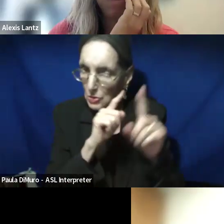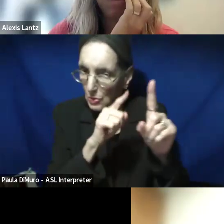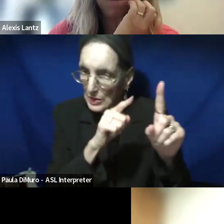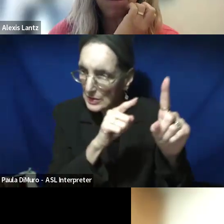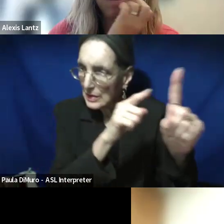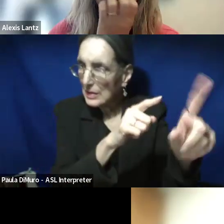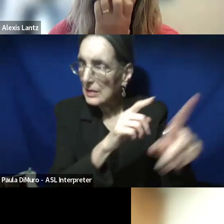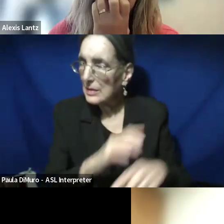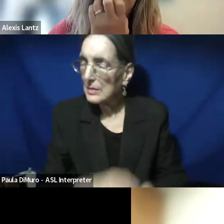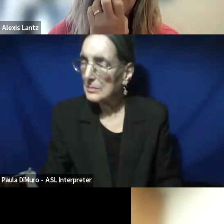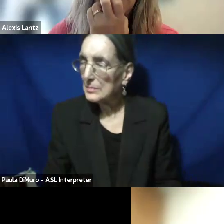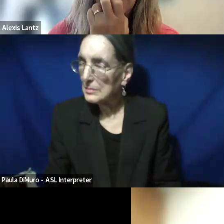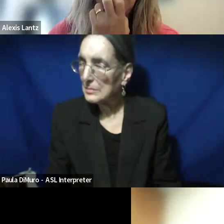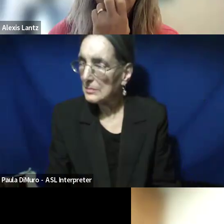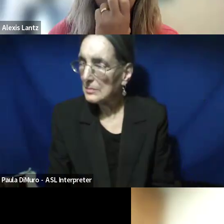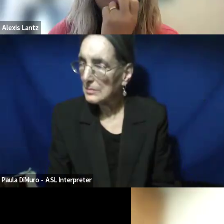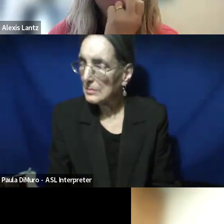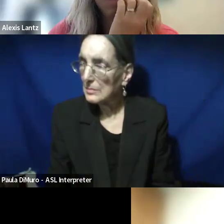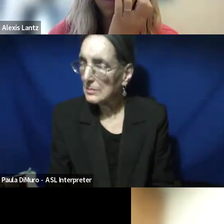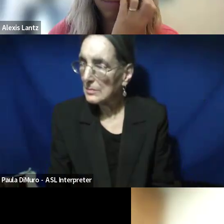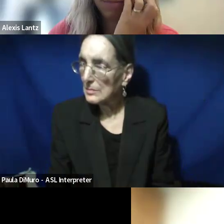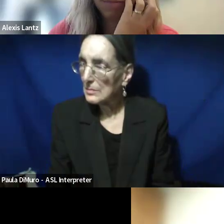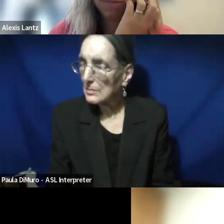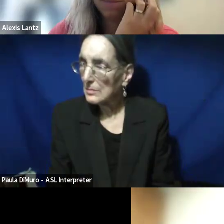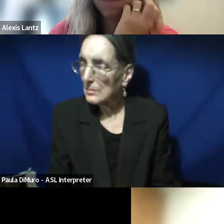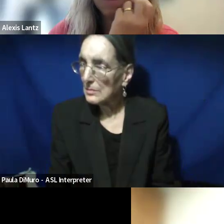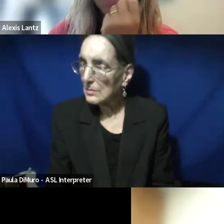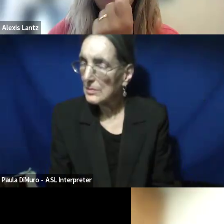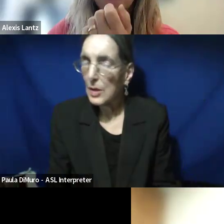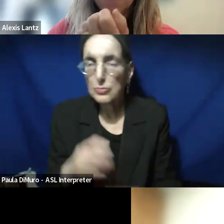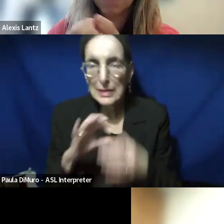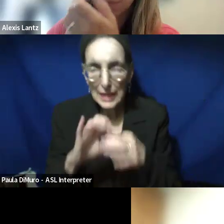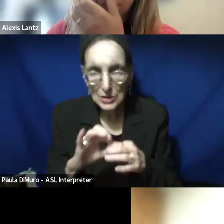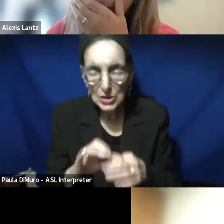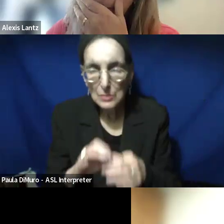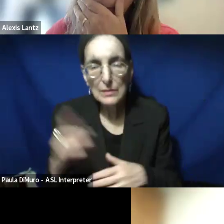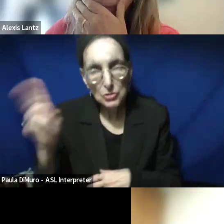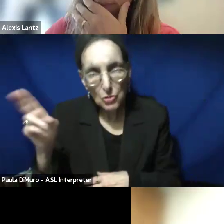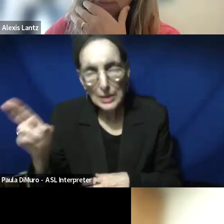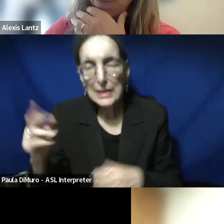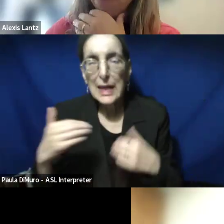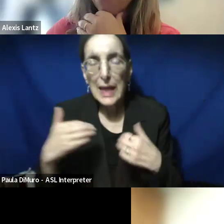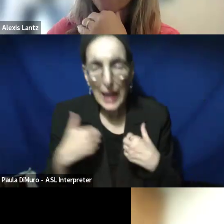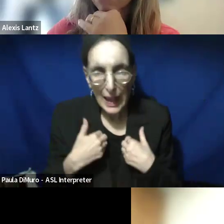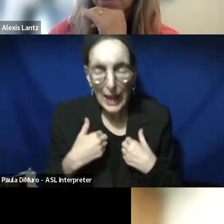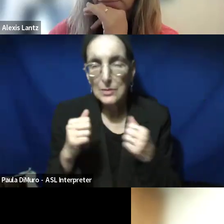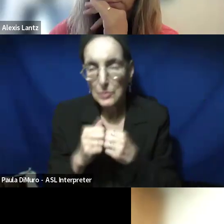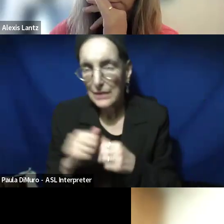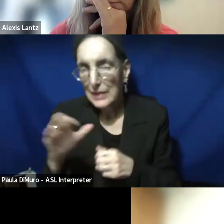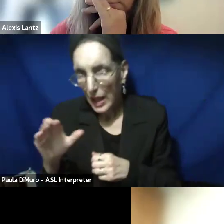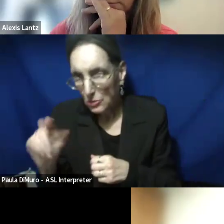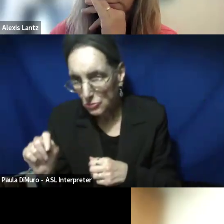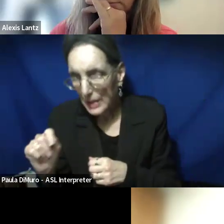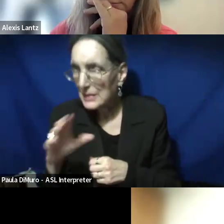a different kind of relationship that we've historically had between our communities and Caltrans, so that we can work together meaningfully